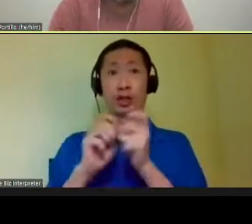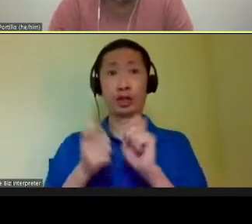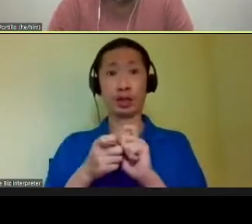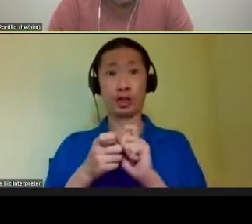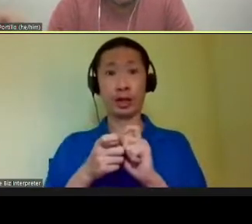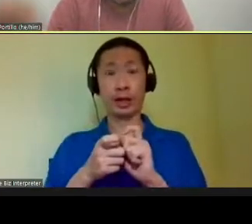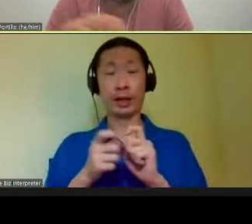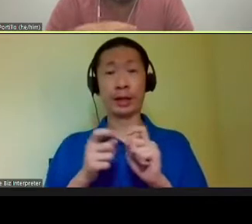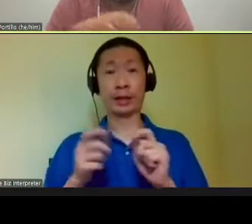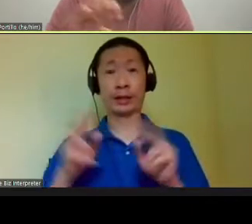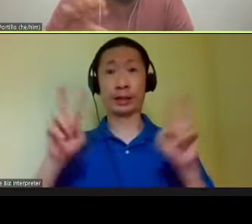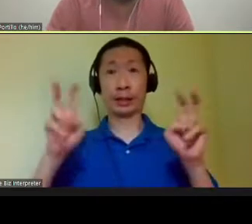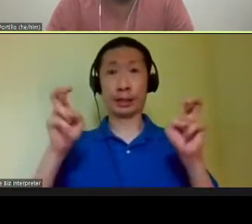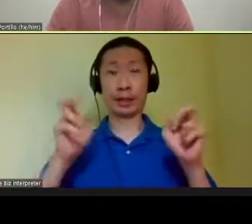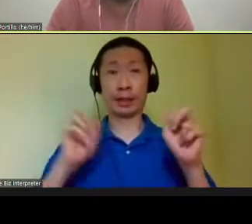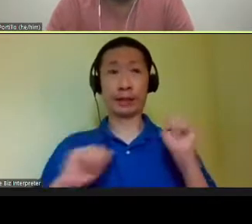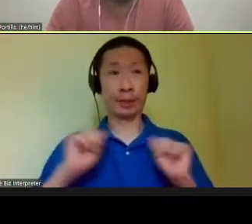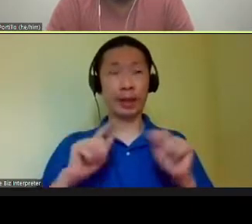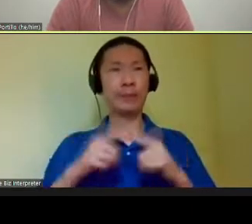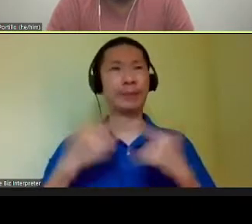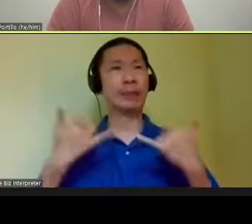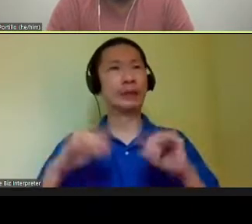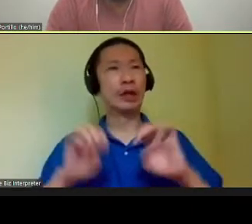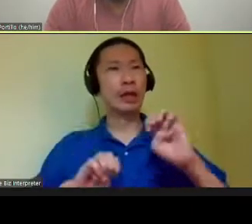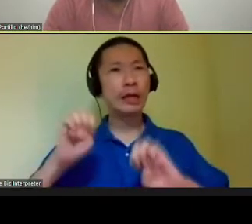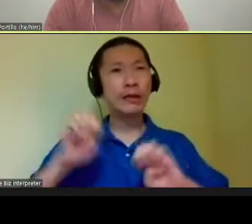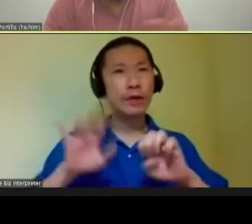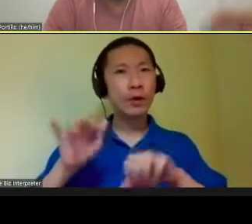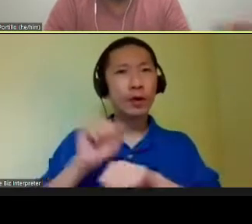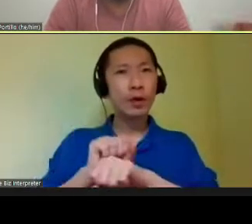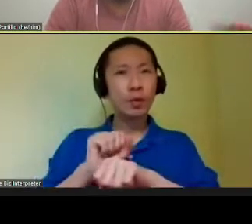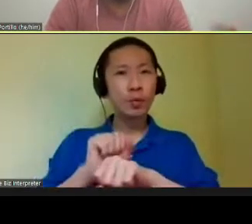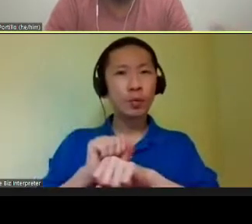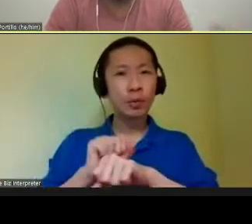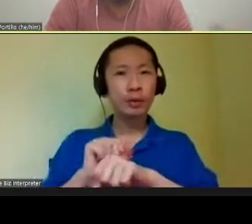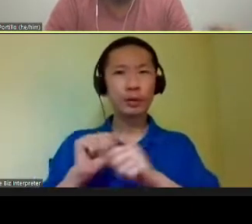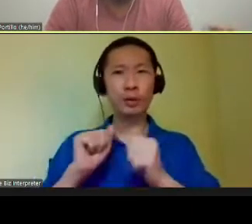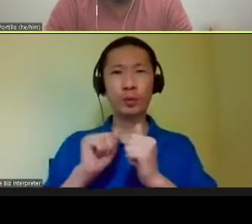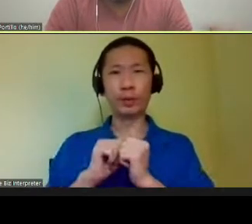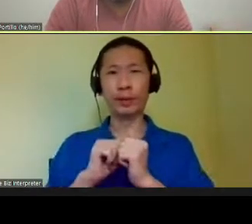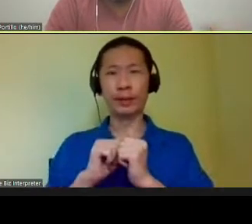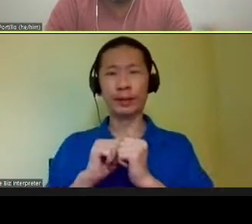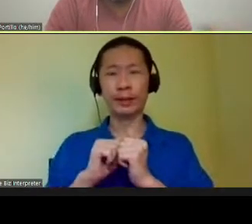title and we still evaluate the work by this